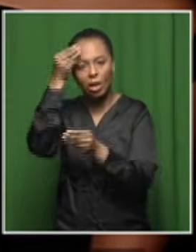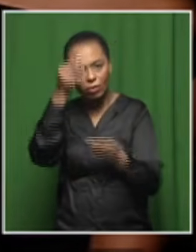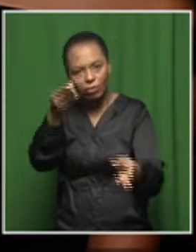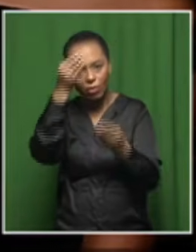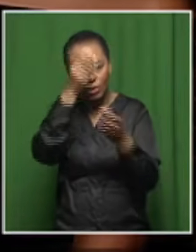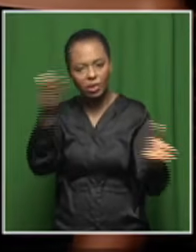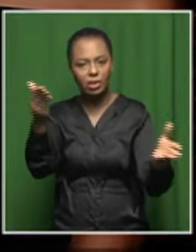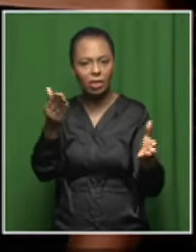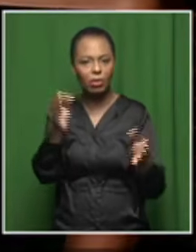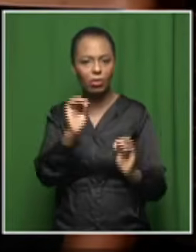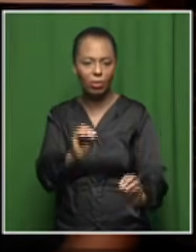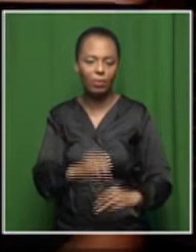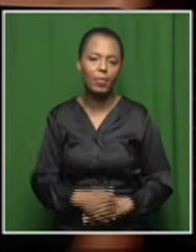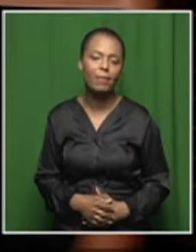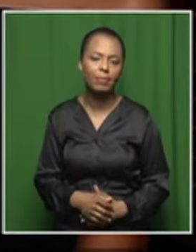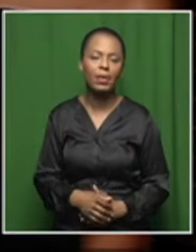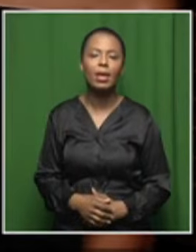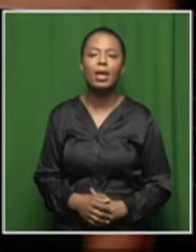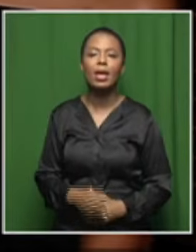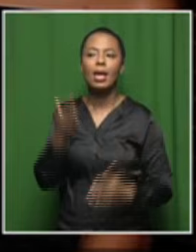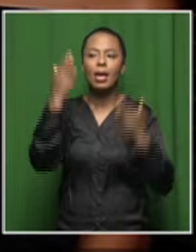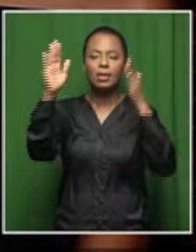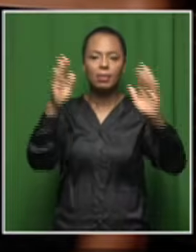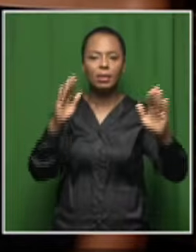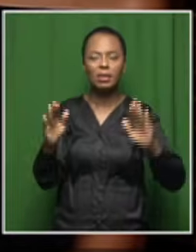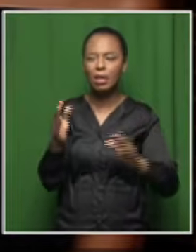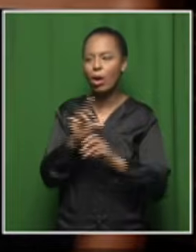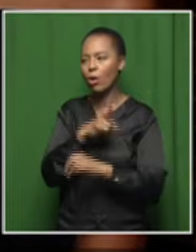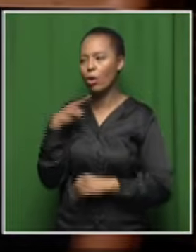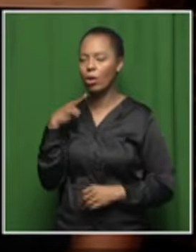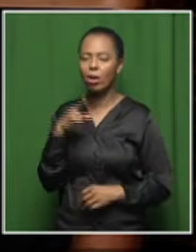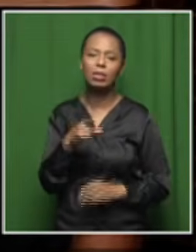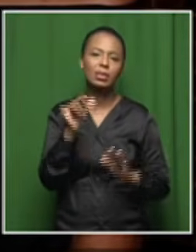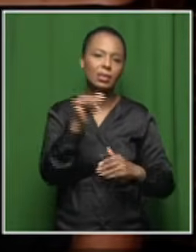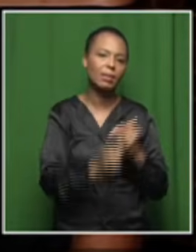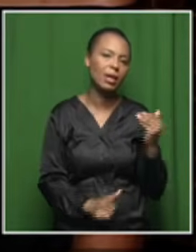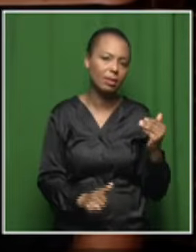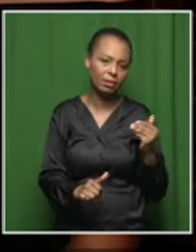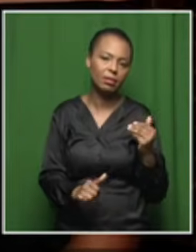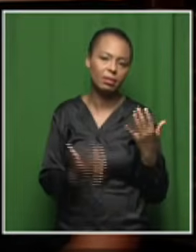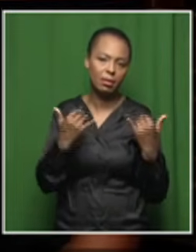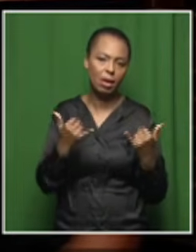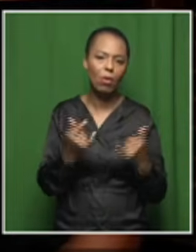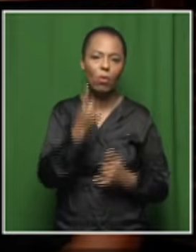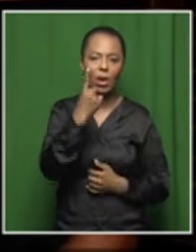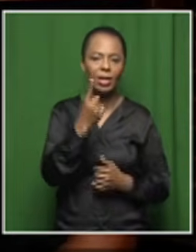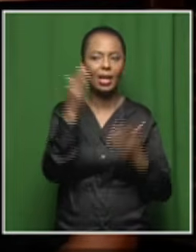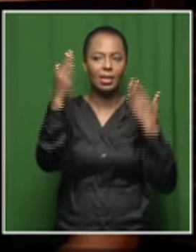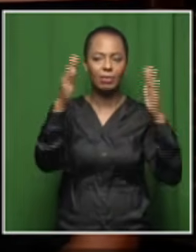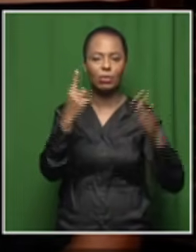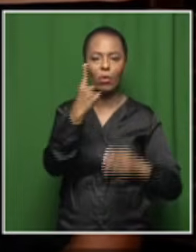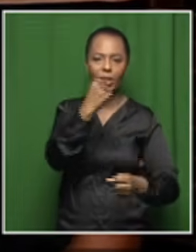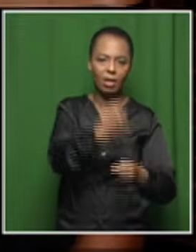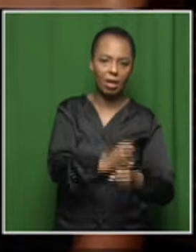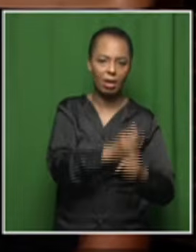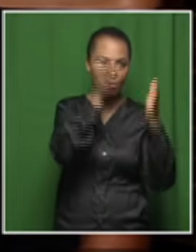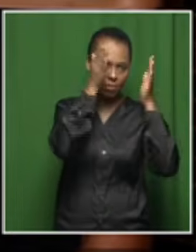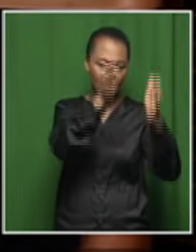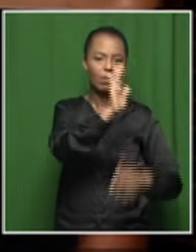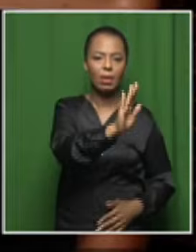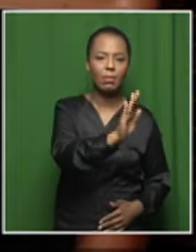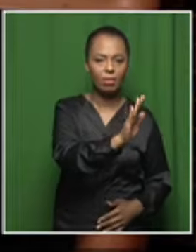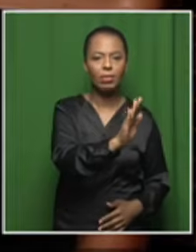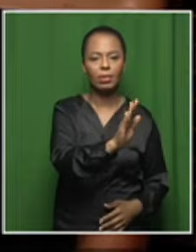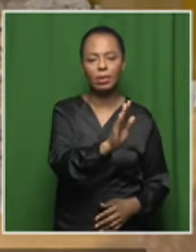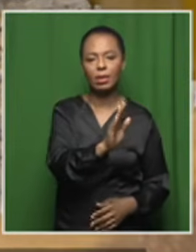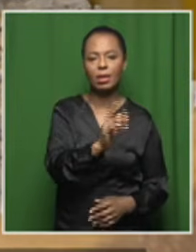well? So our exhibitions run for a period of 6 months. We only present one exhibition a year, and structures will run until the